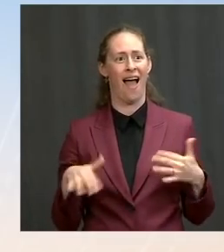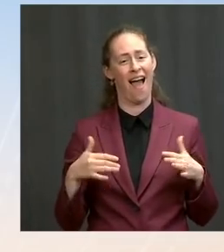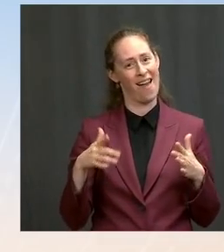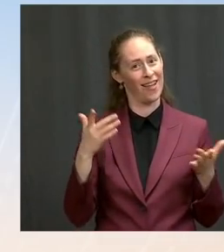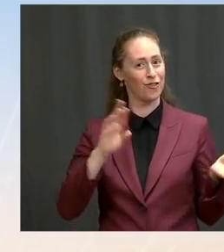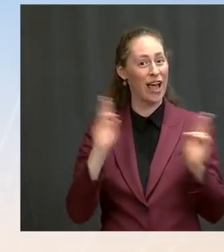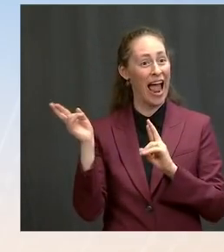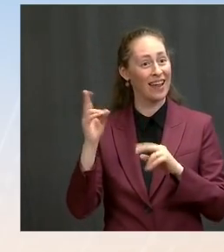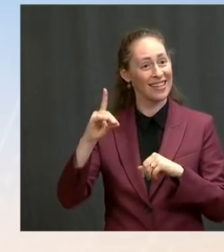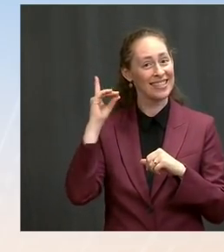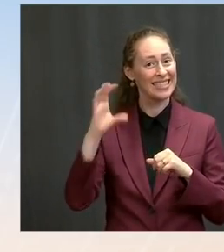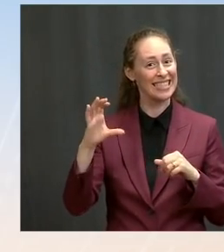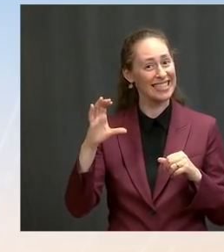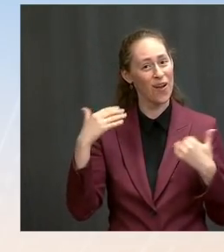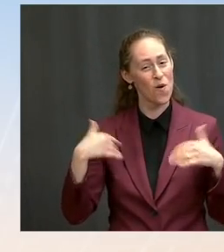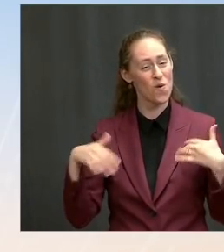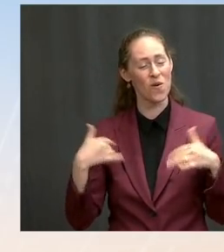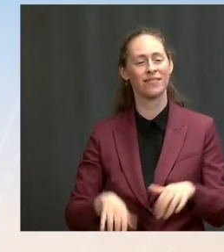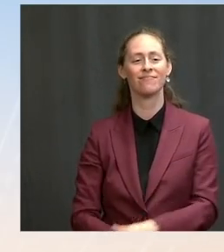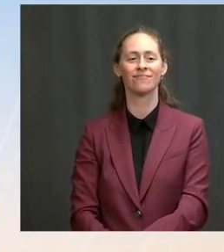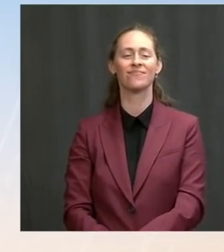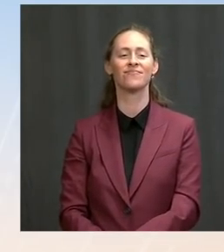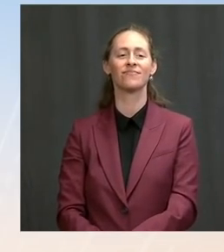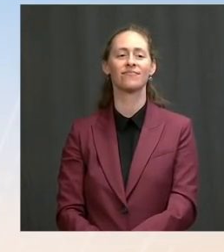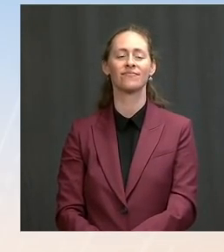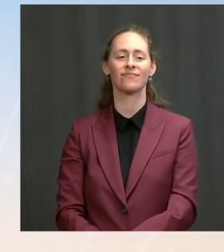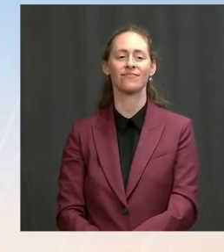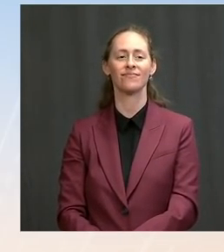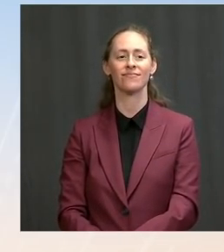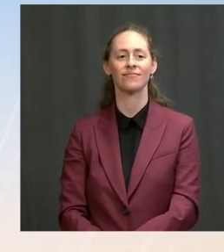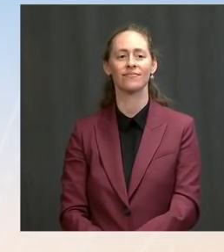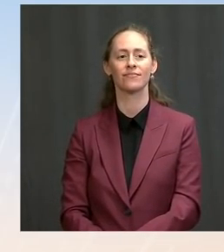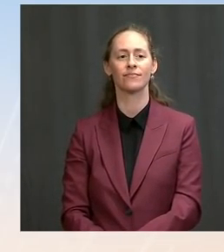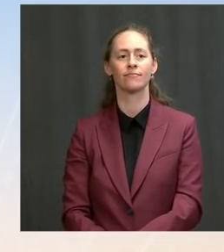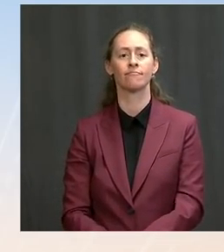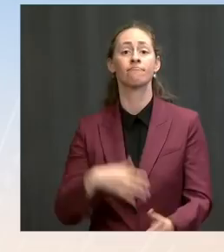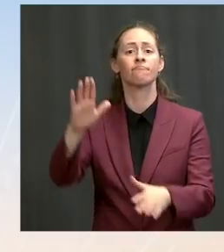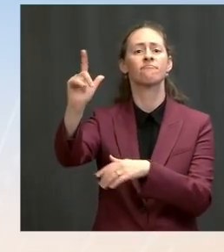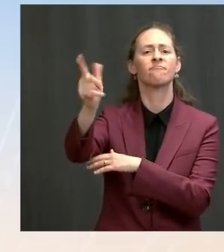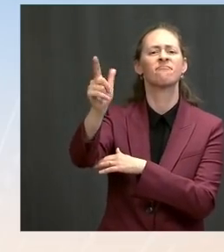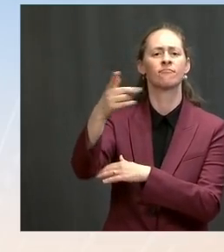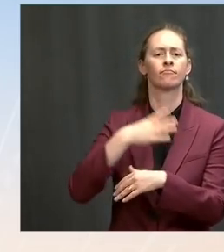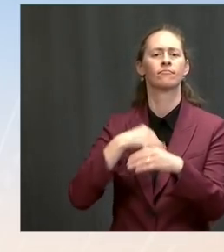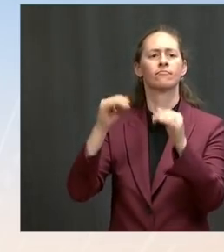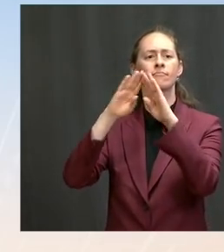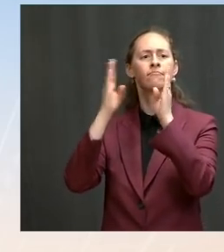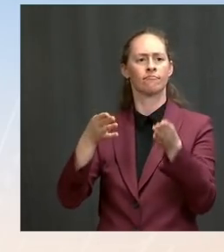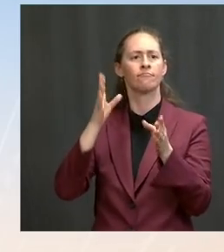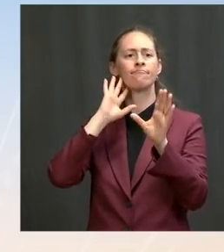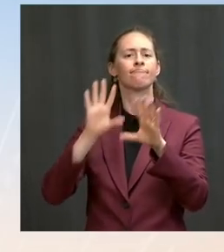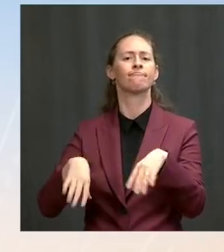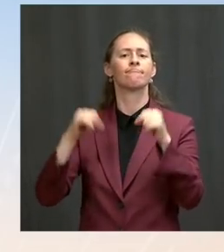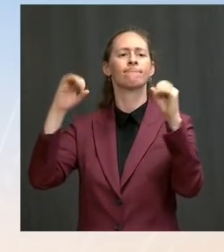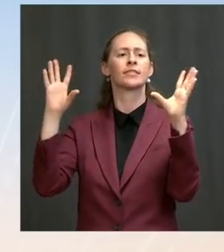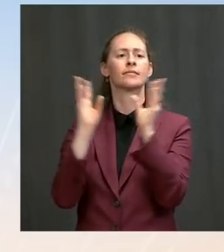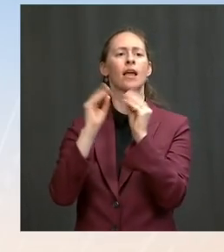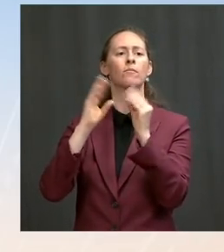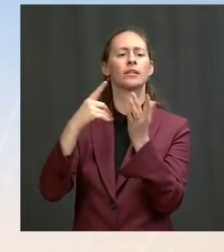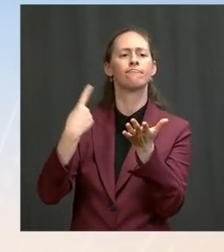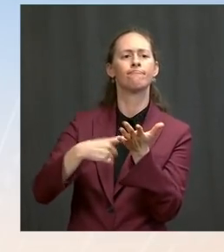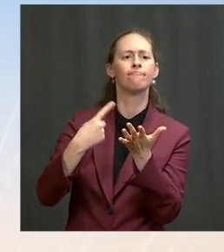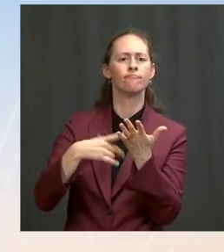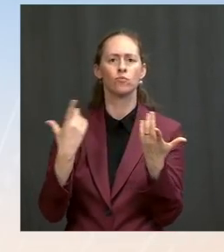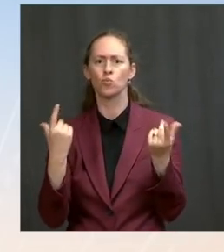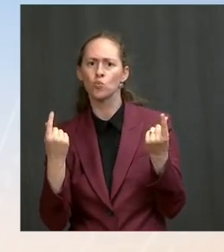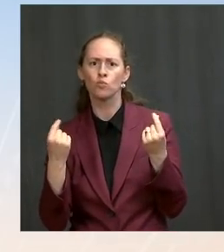will host a virtual eviction prevention summit to support and facilitate coordination among local public officials, court officials,